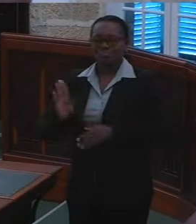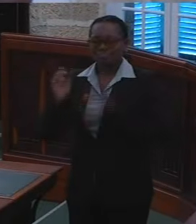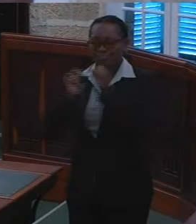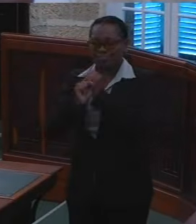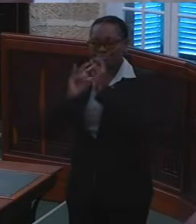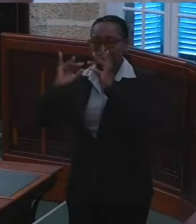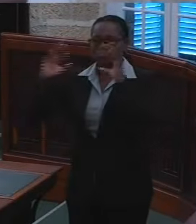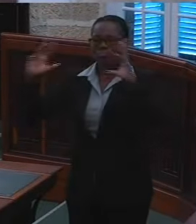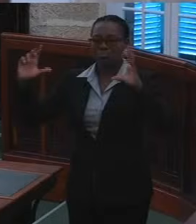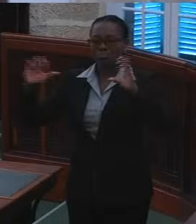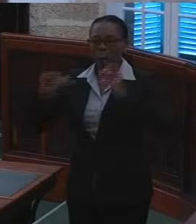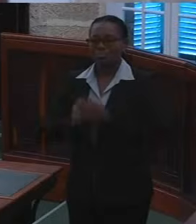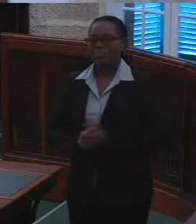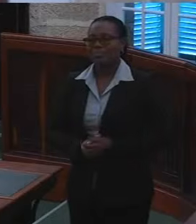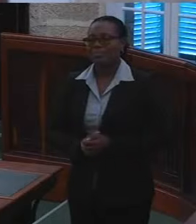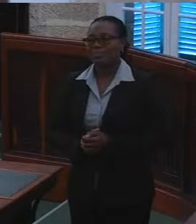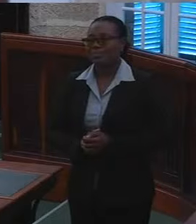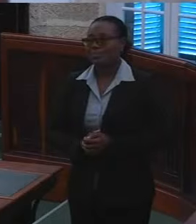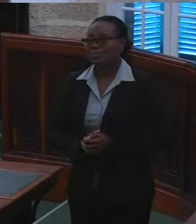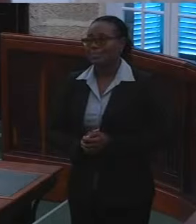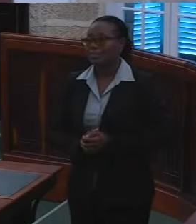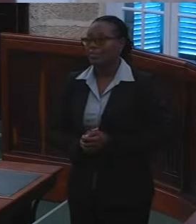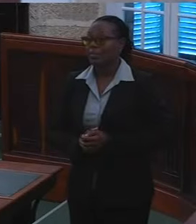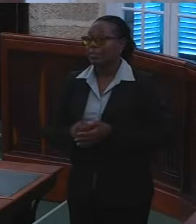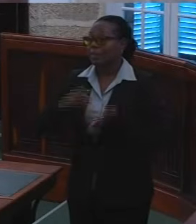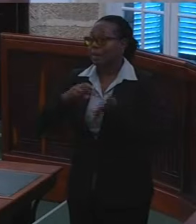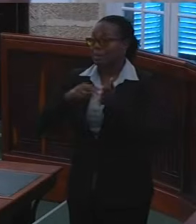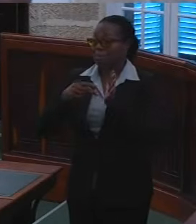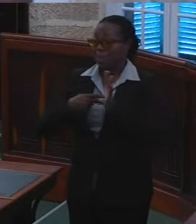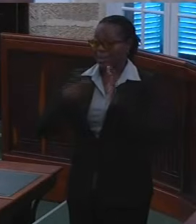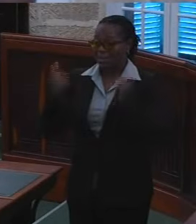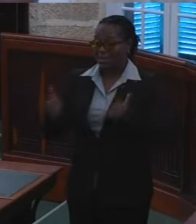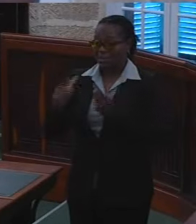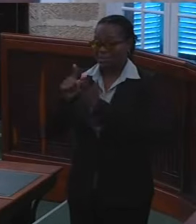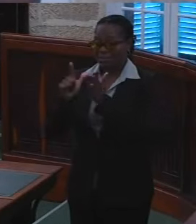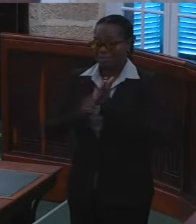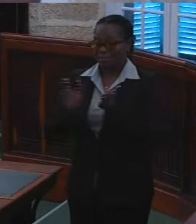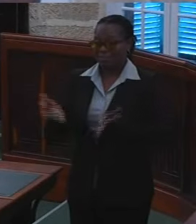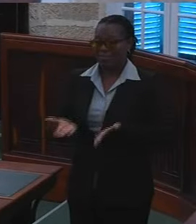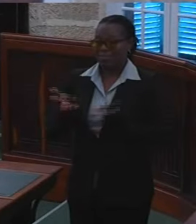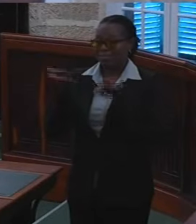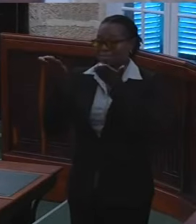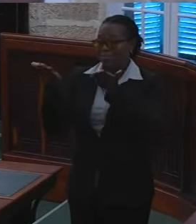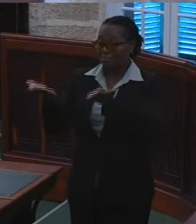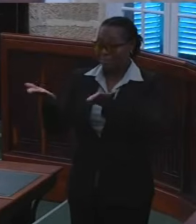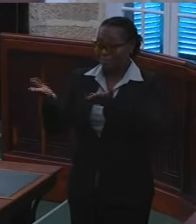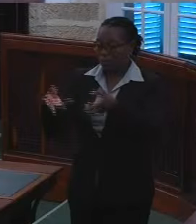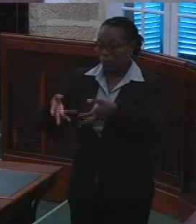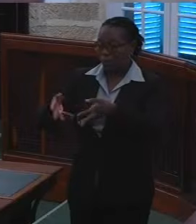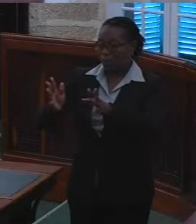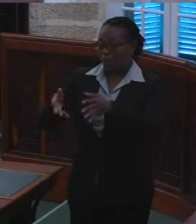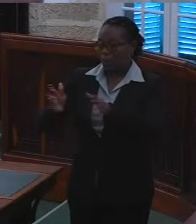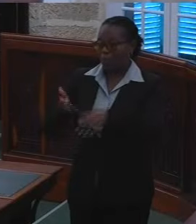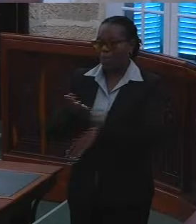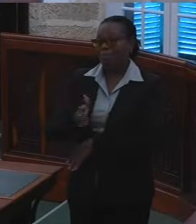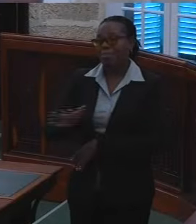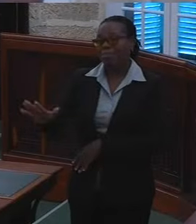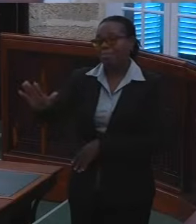other words, Mr. Speaker, sir, this legislation will allow those